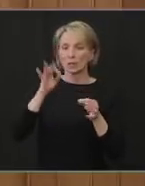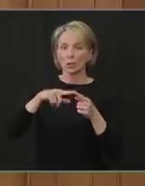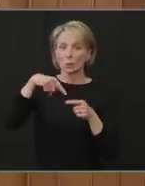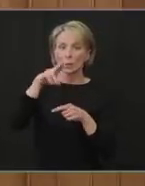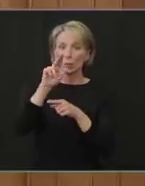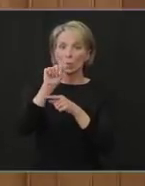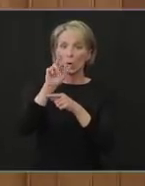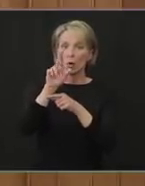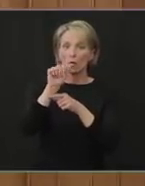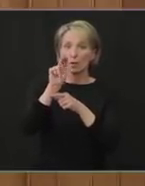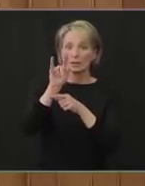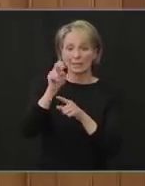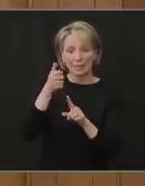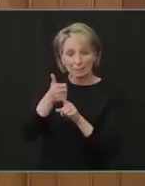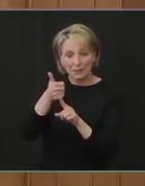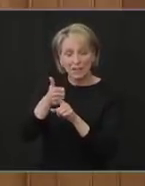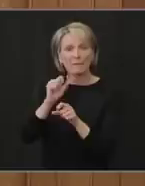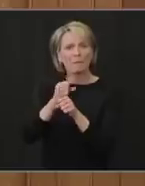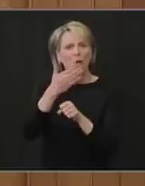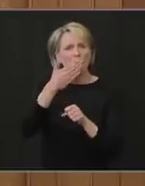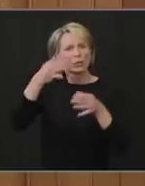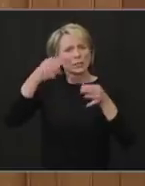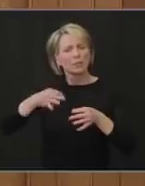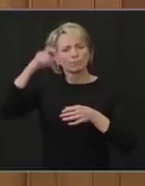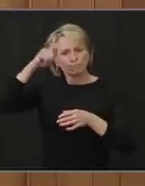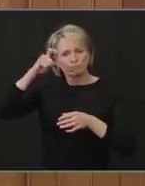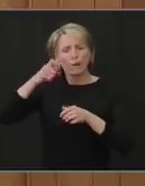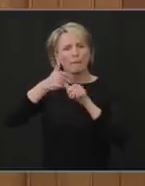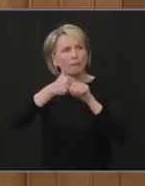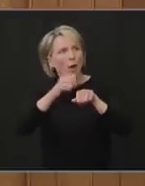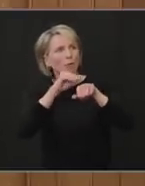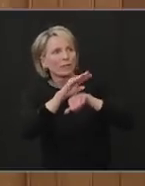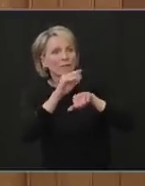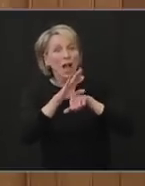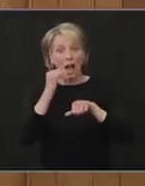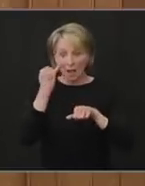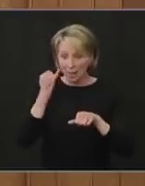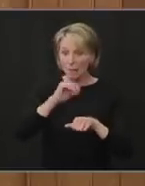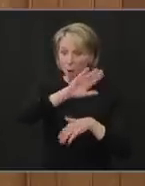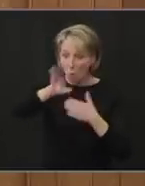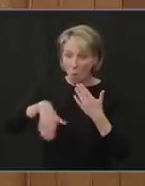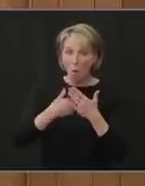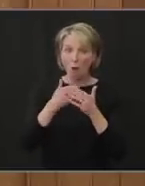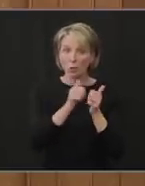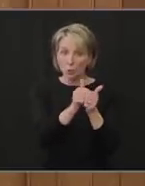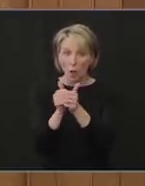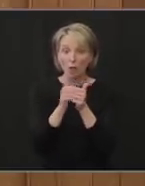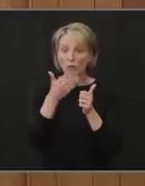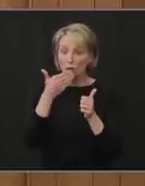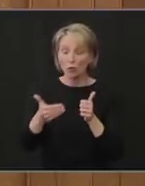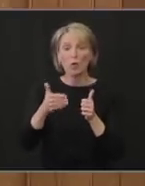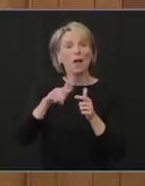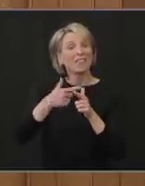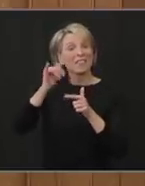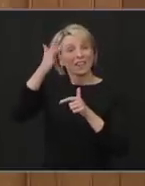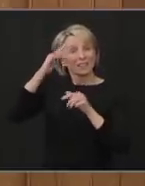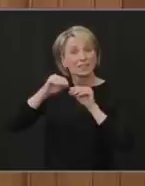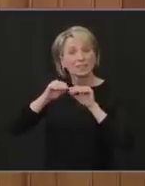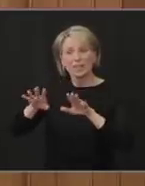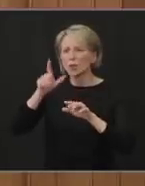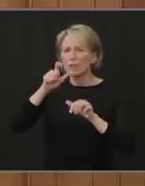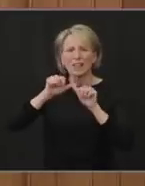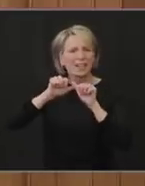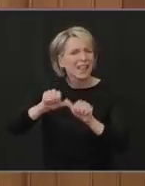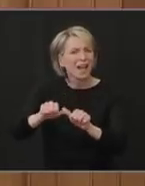smart decisions. And if we all make good decisions together, then this doesn't have to last for 6